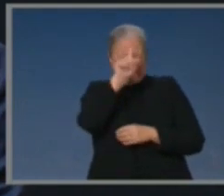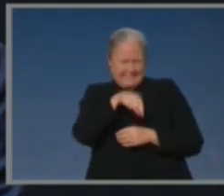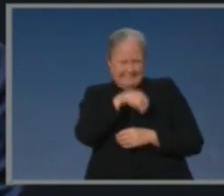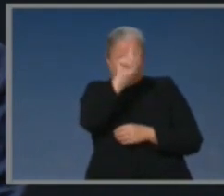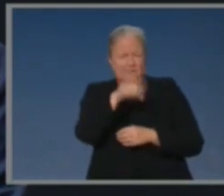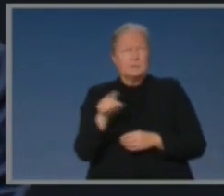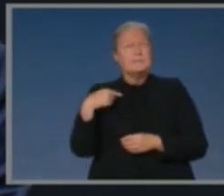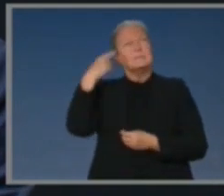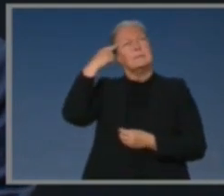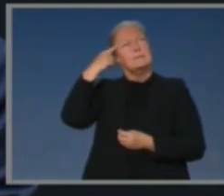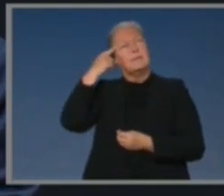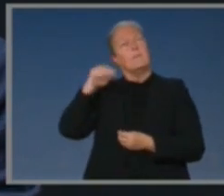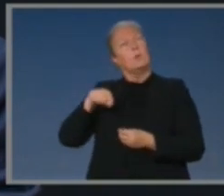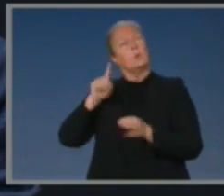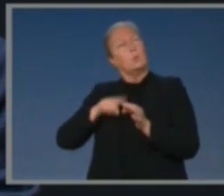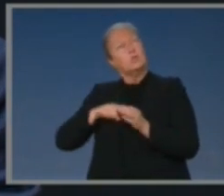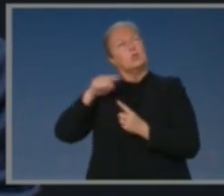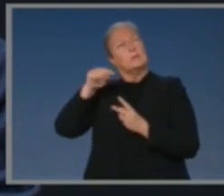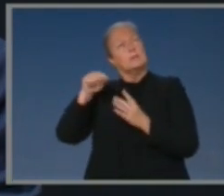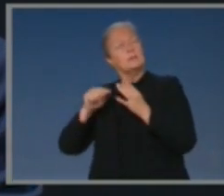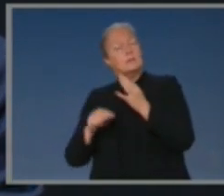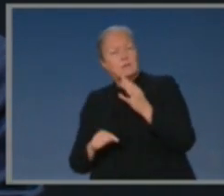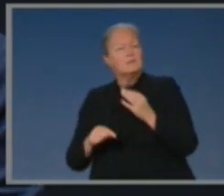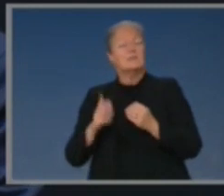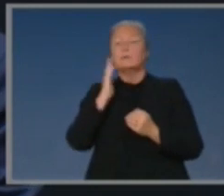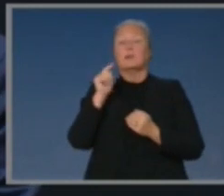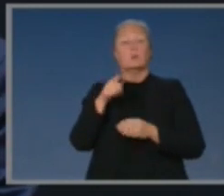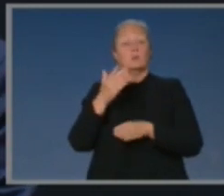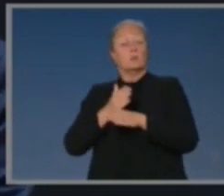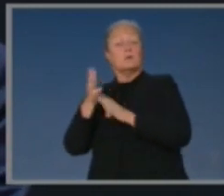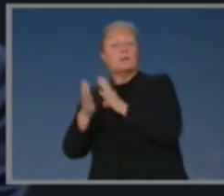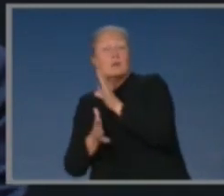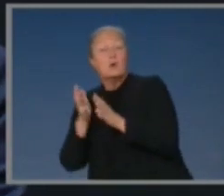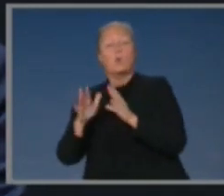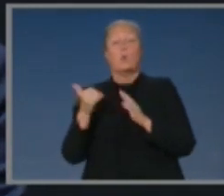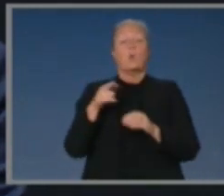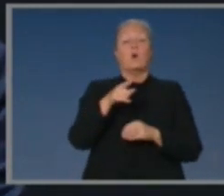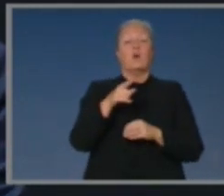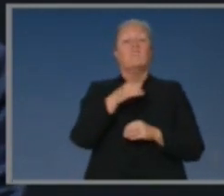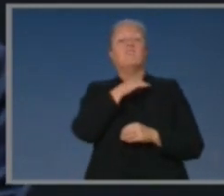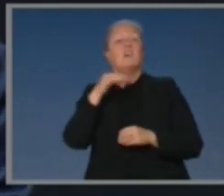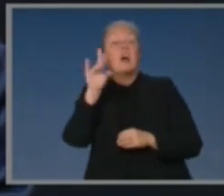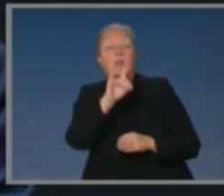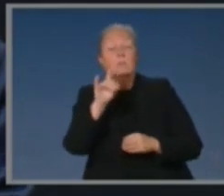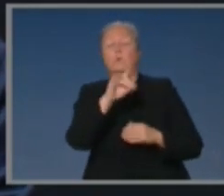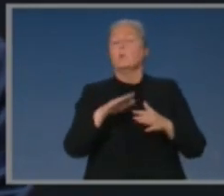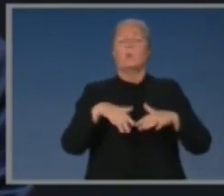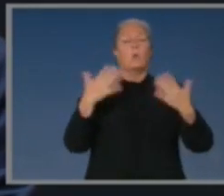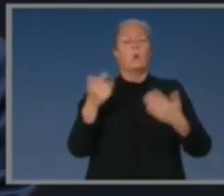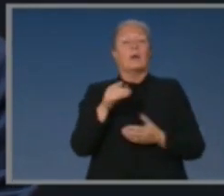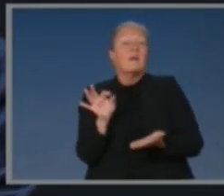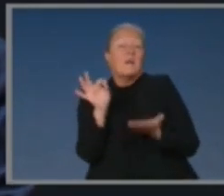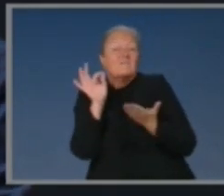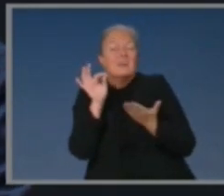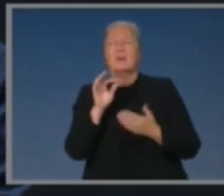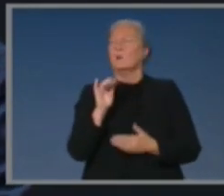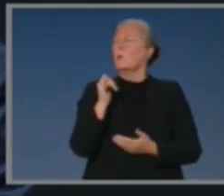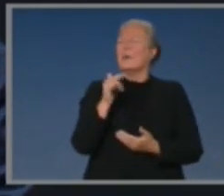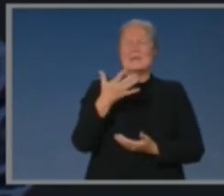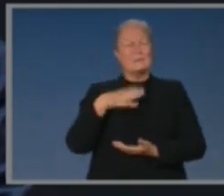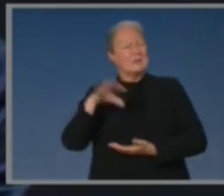their particular business, whether they are a manufacturer or an abattoir or a cafe, whether they want to know about how cleaning